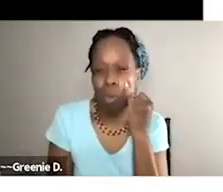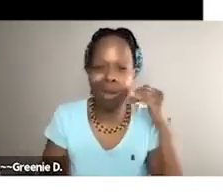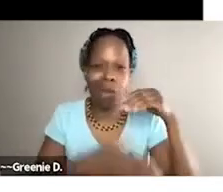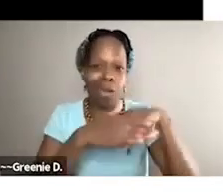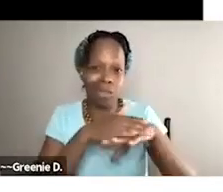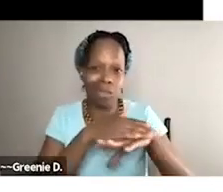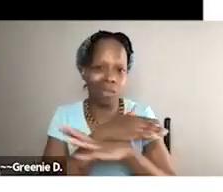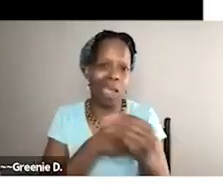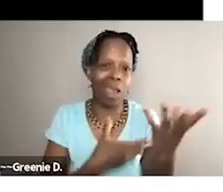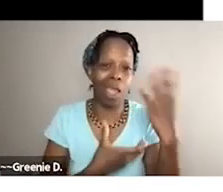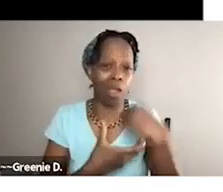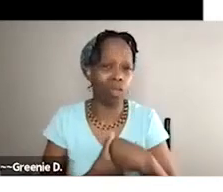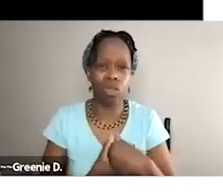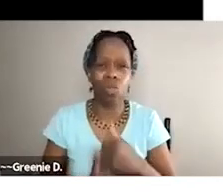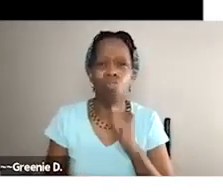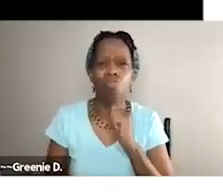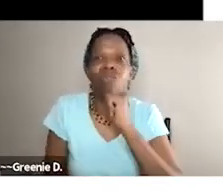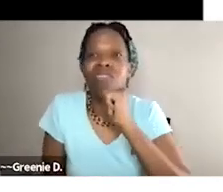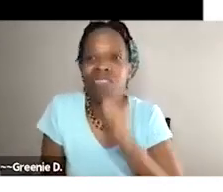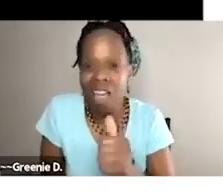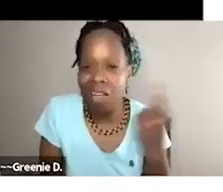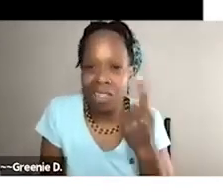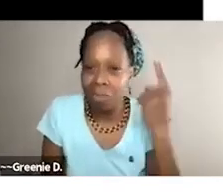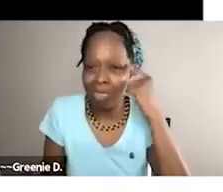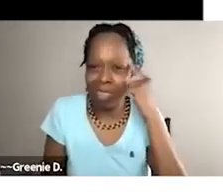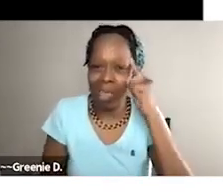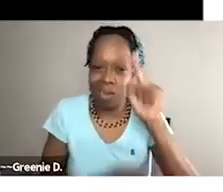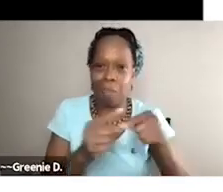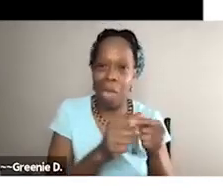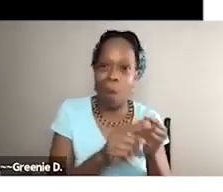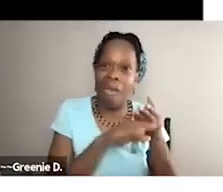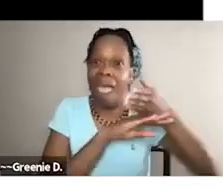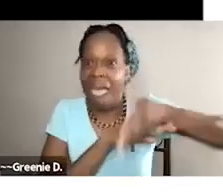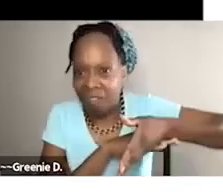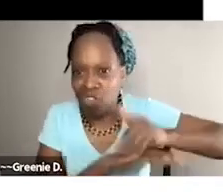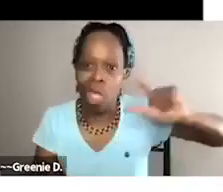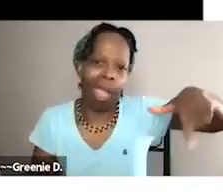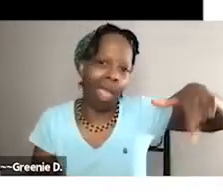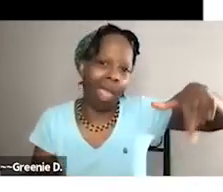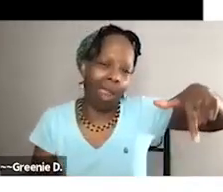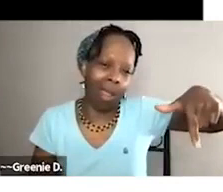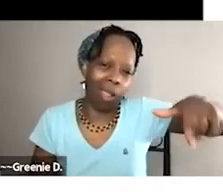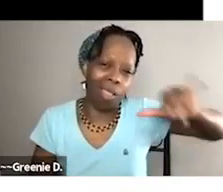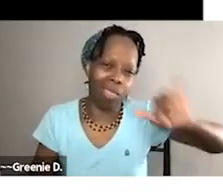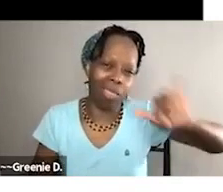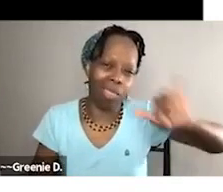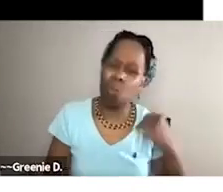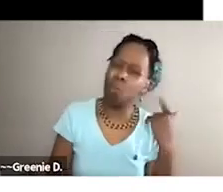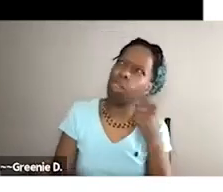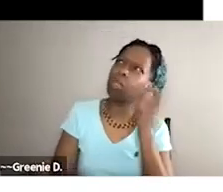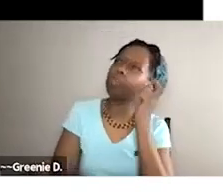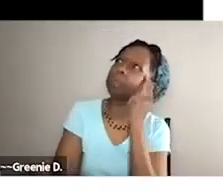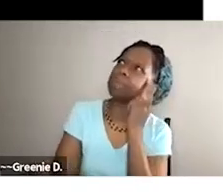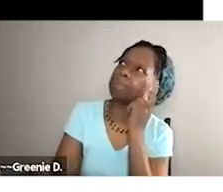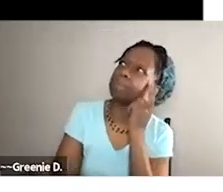afterthoughts? Wouldn't that be fab? It's not hard to imagine, you know, what an incredible place the